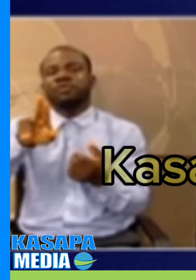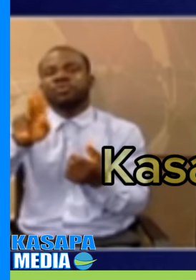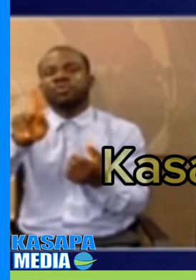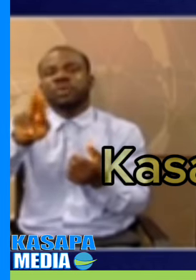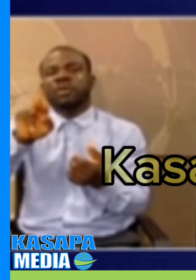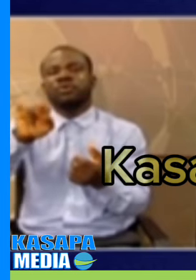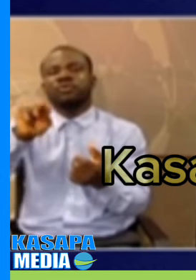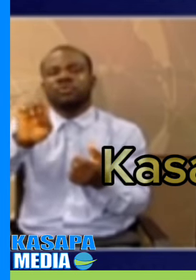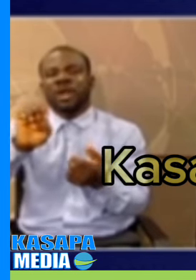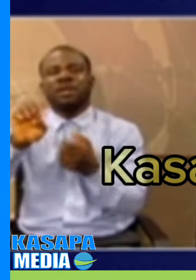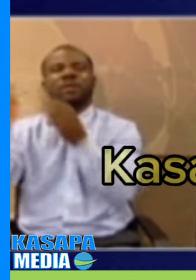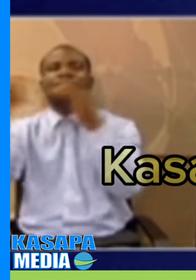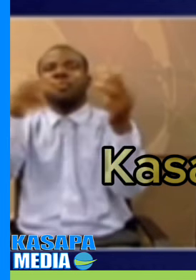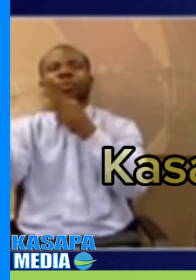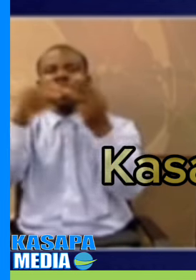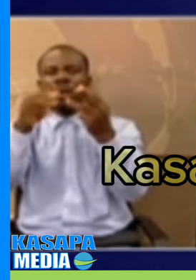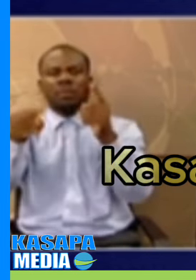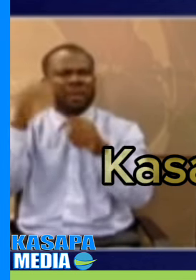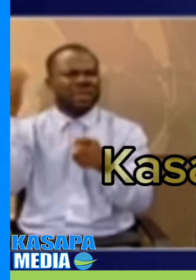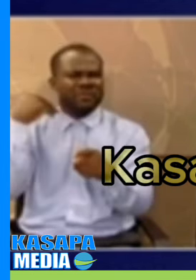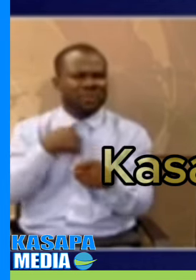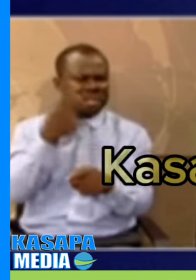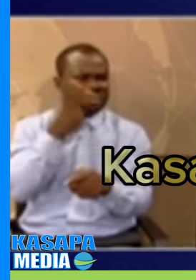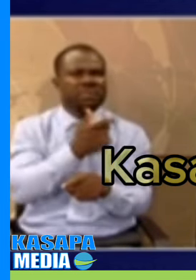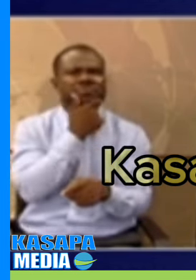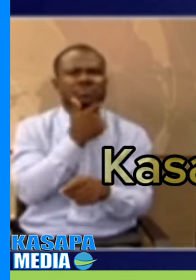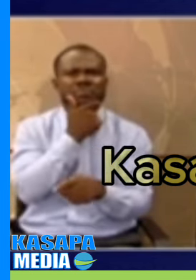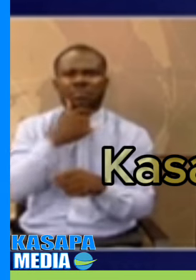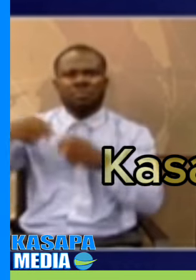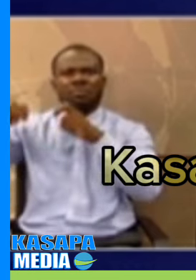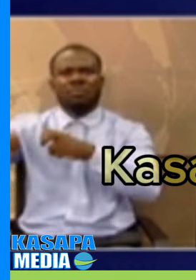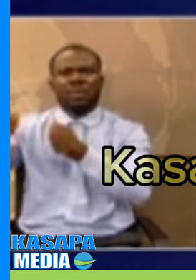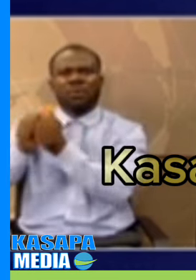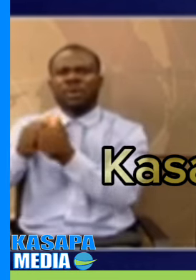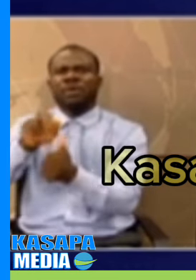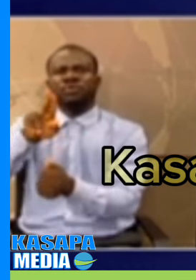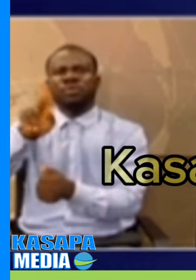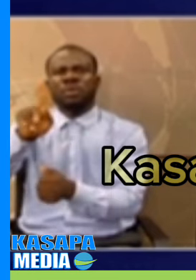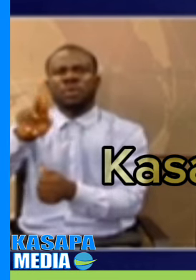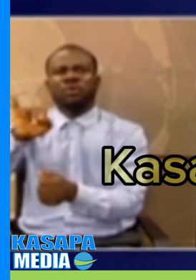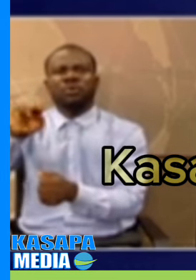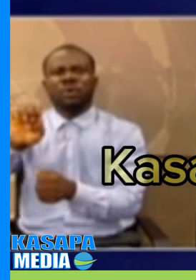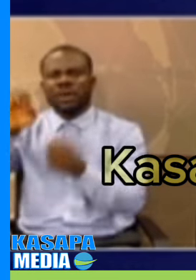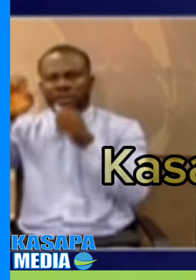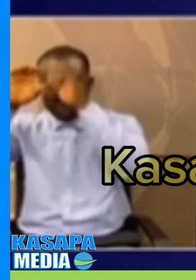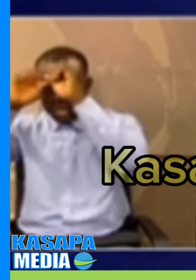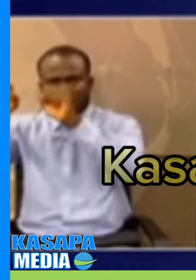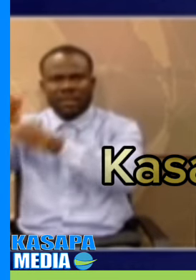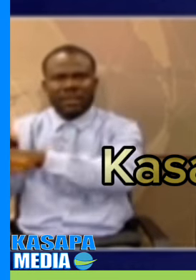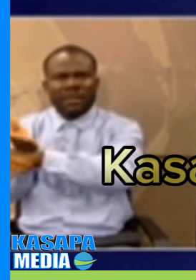Russia-Ukraine war. Ukraine fire come home, compared to Yanni. Yamini and Wafo. The Deputy Minister further